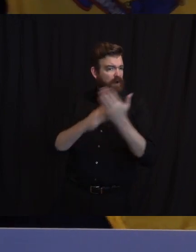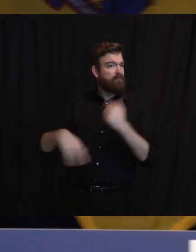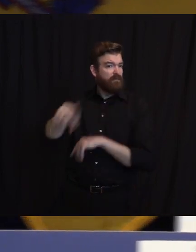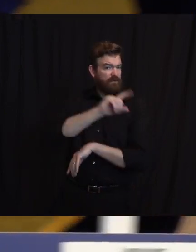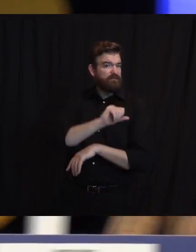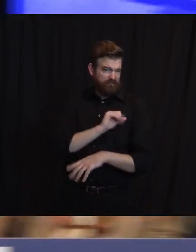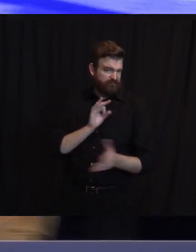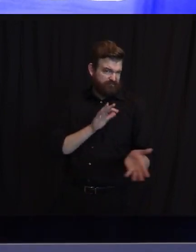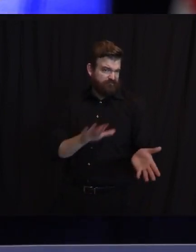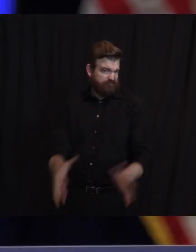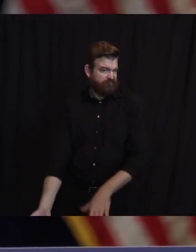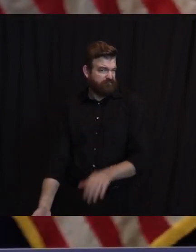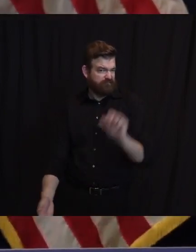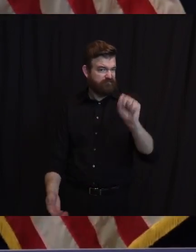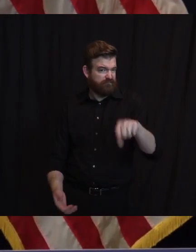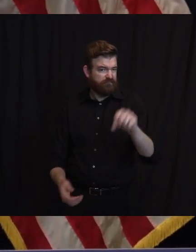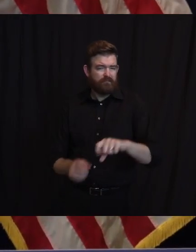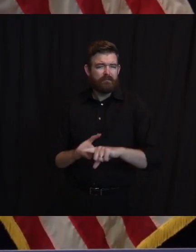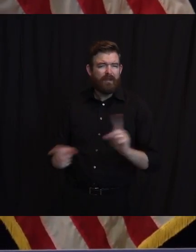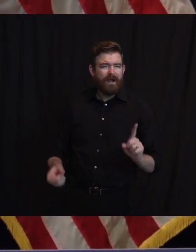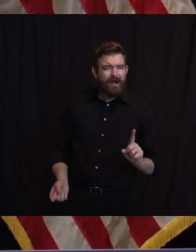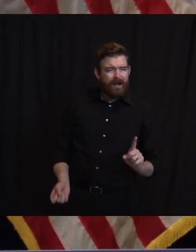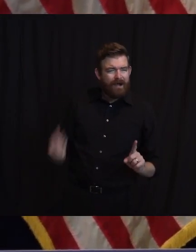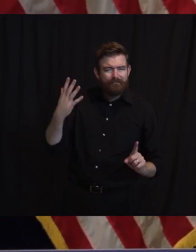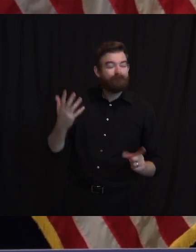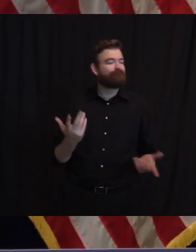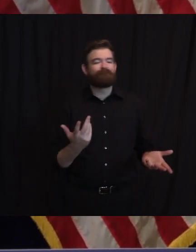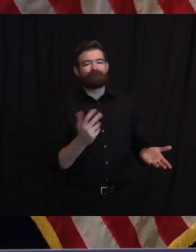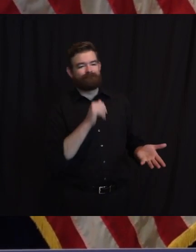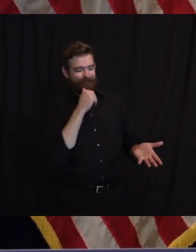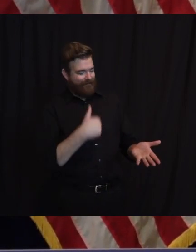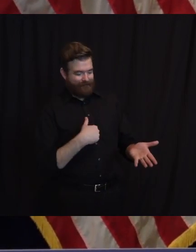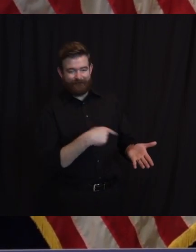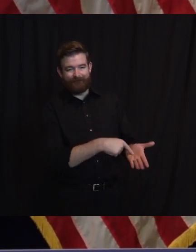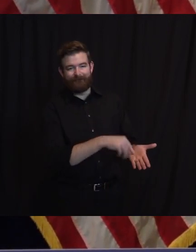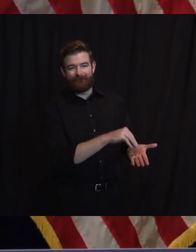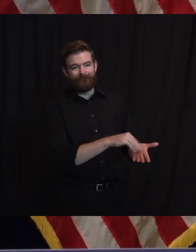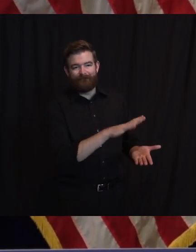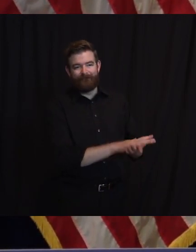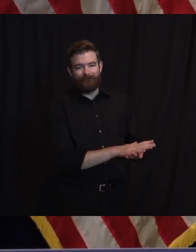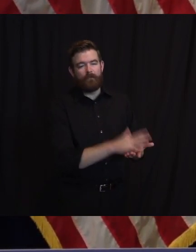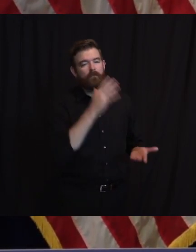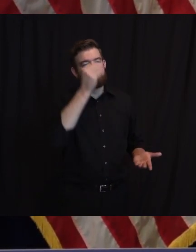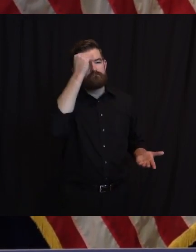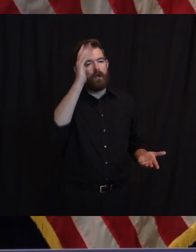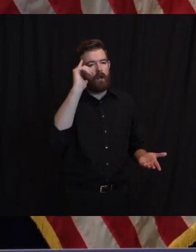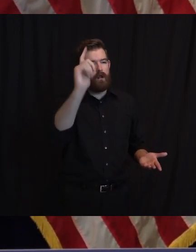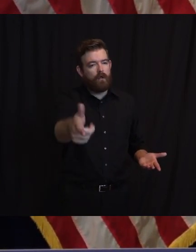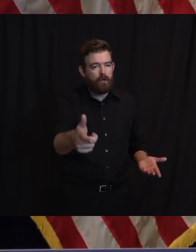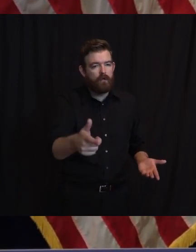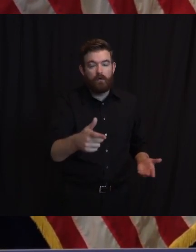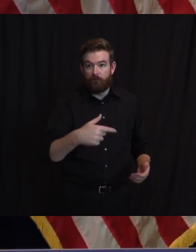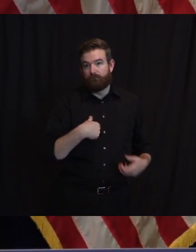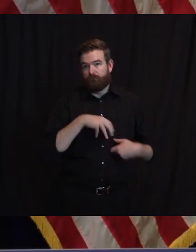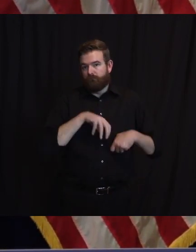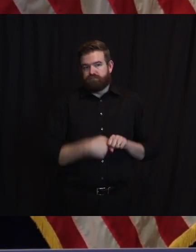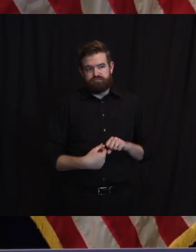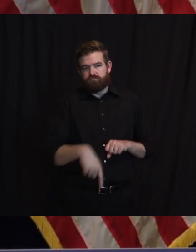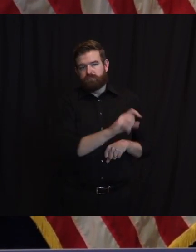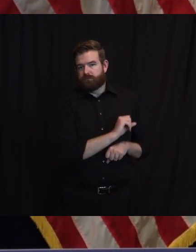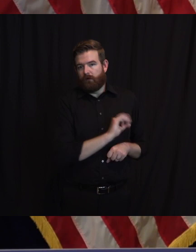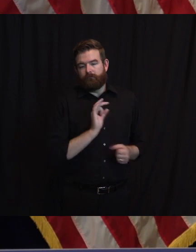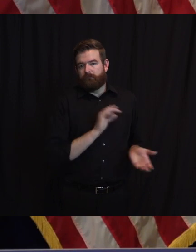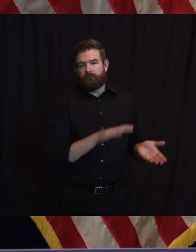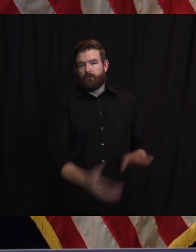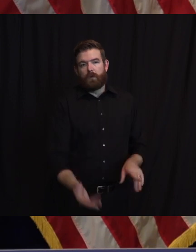come back to you and let you know. And we mourn those losses as well. And again, you look at the long-term care fatalities,